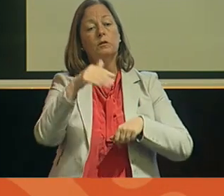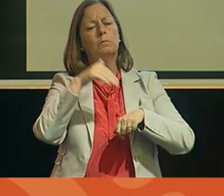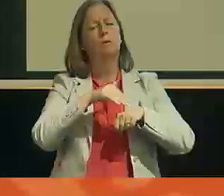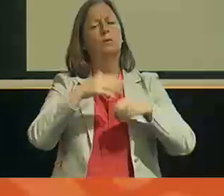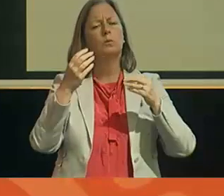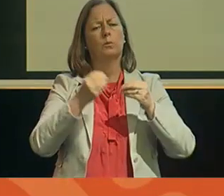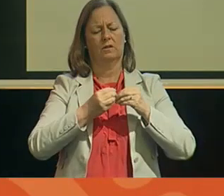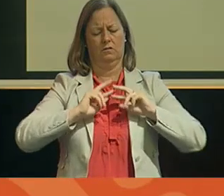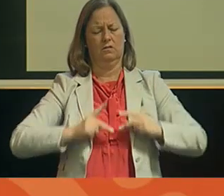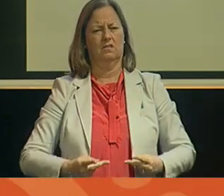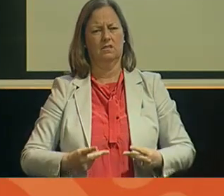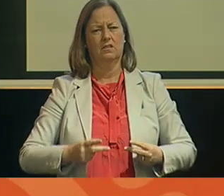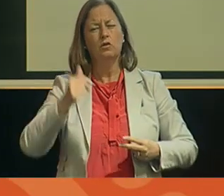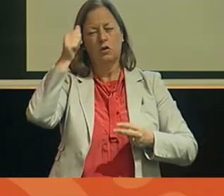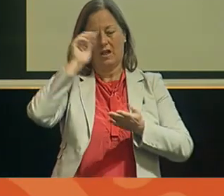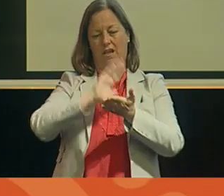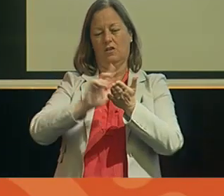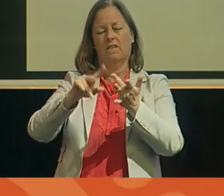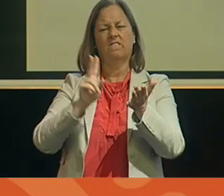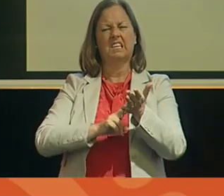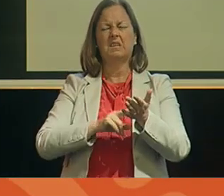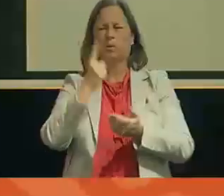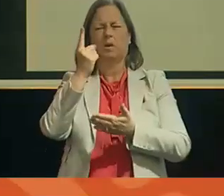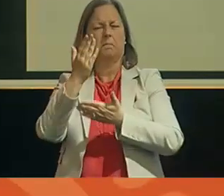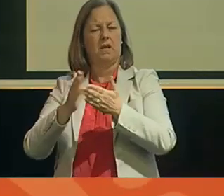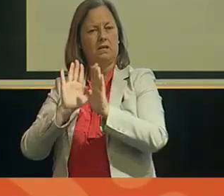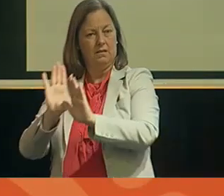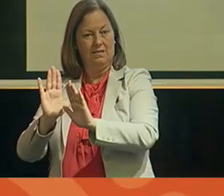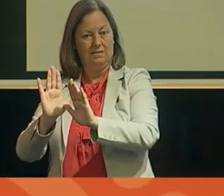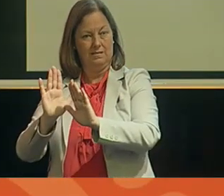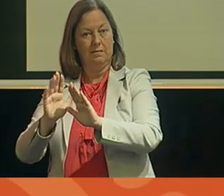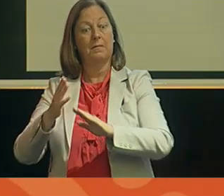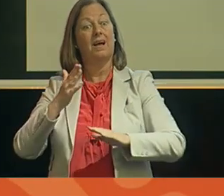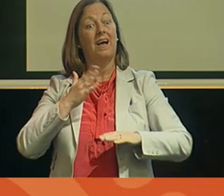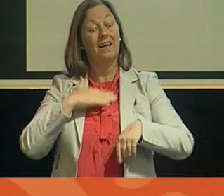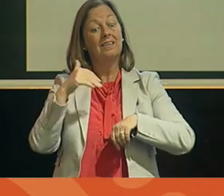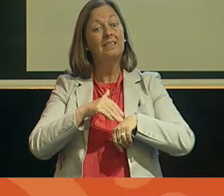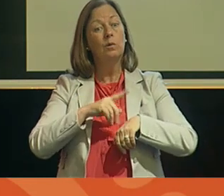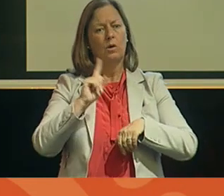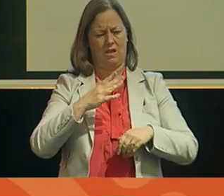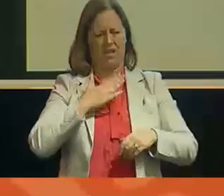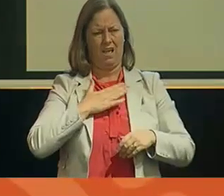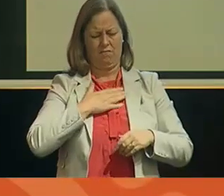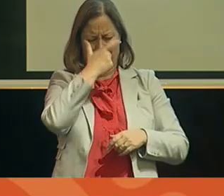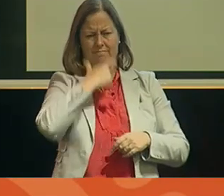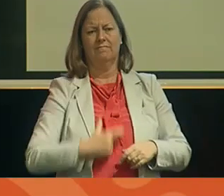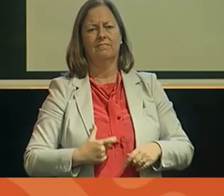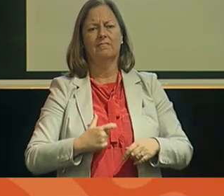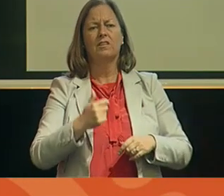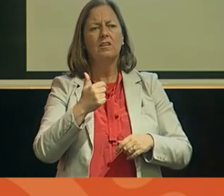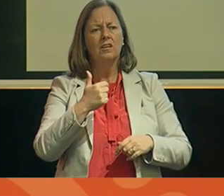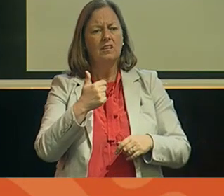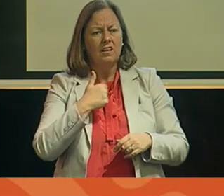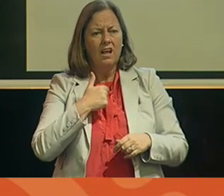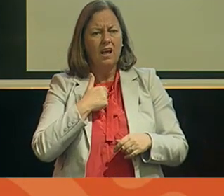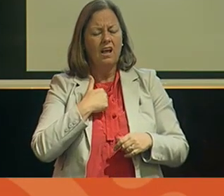is HIV is just a part of it. Our issue is our identity. As I said, I love Malaysia, I love